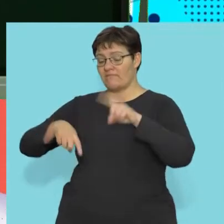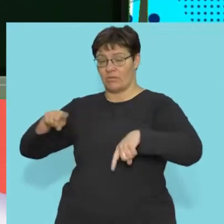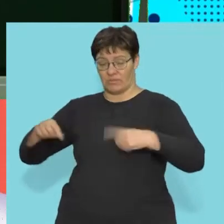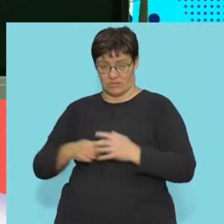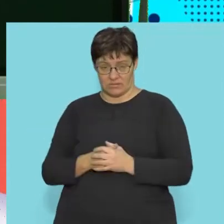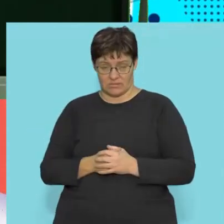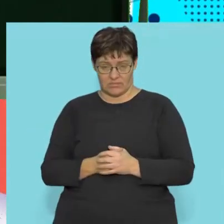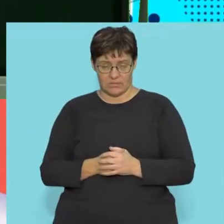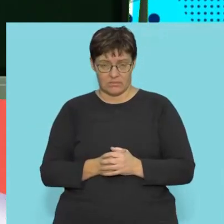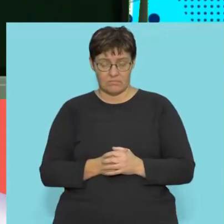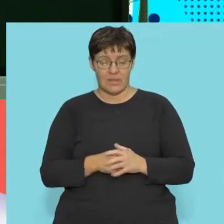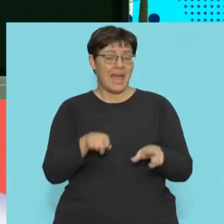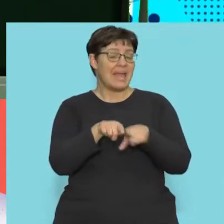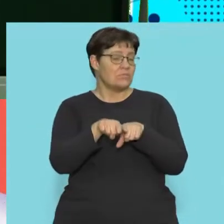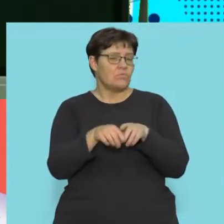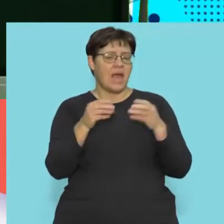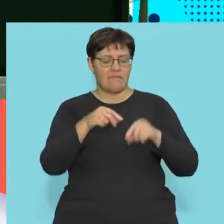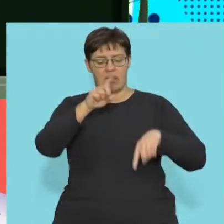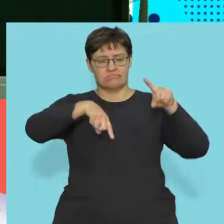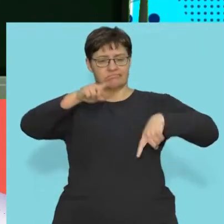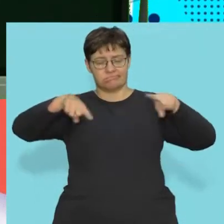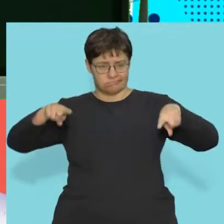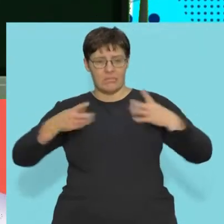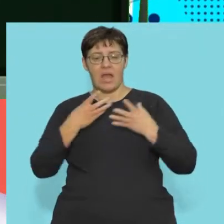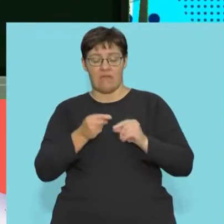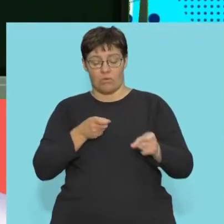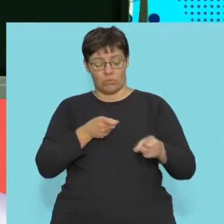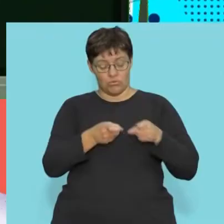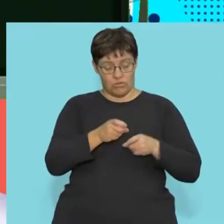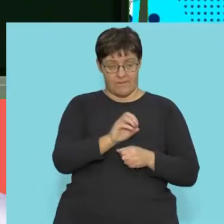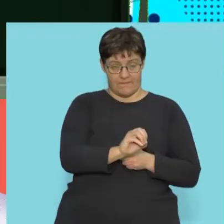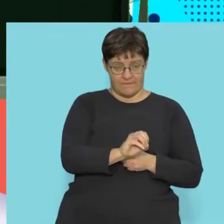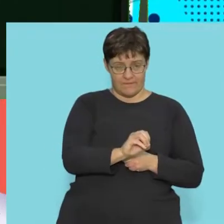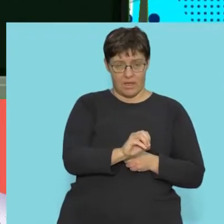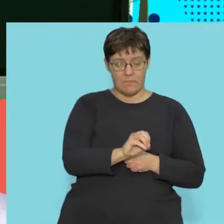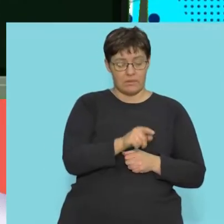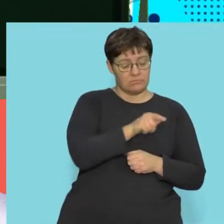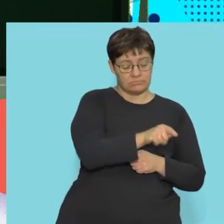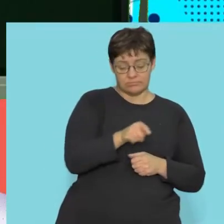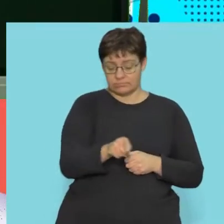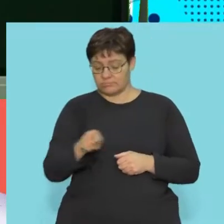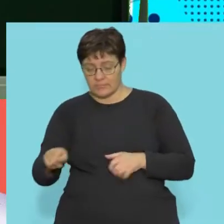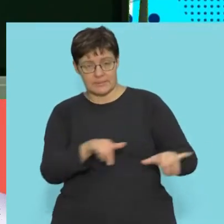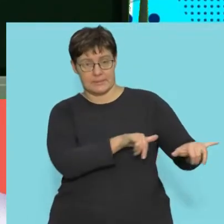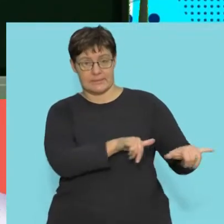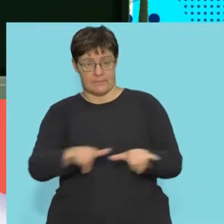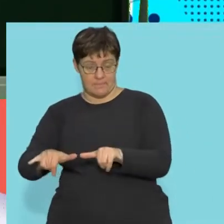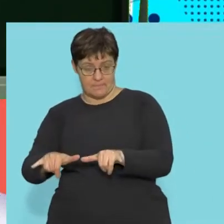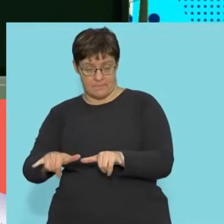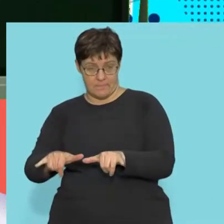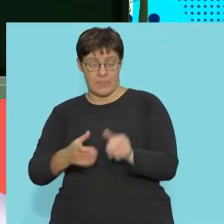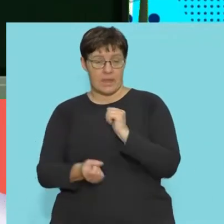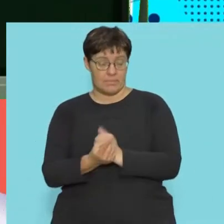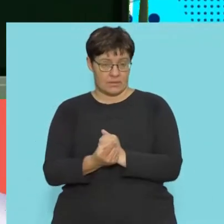control and a control variable. In any experiment, we have variables that we keep controlled, which all the test